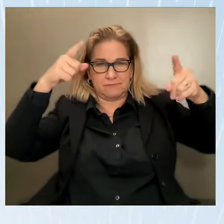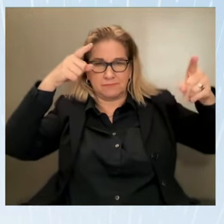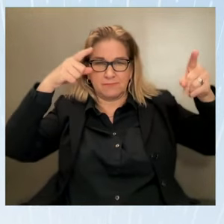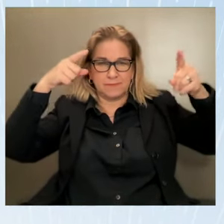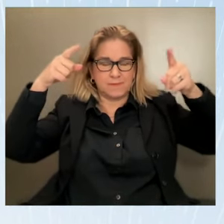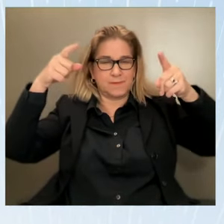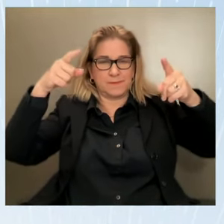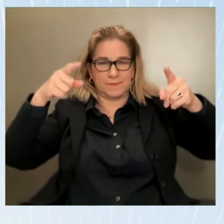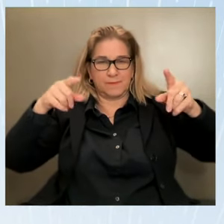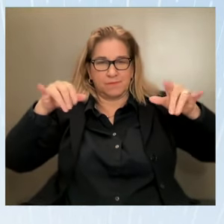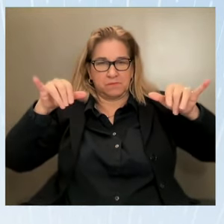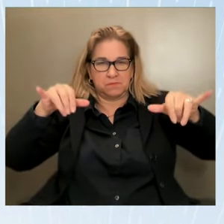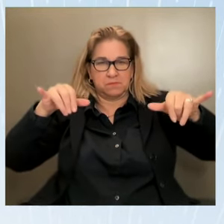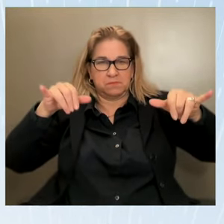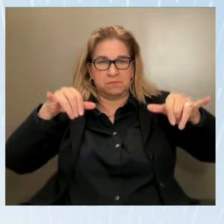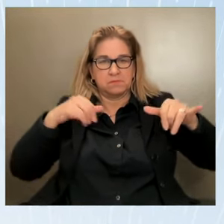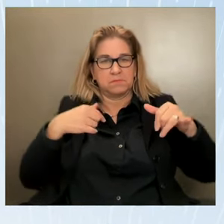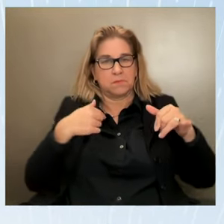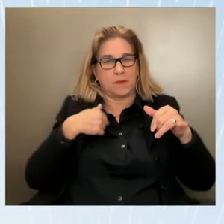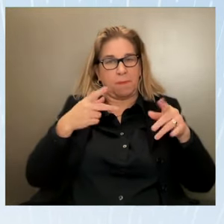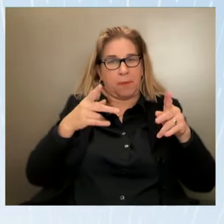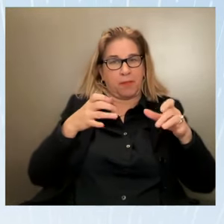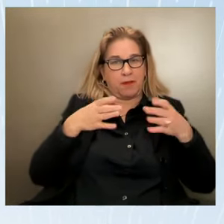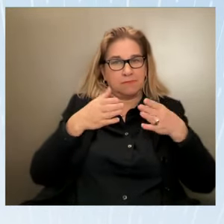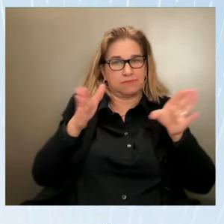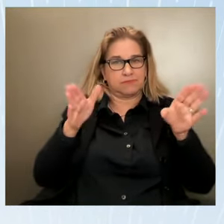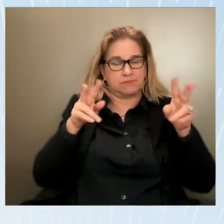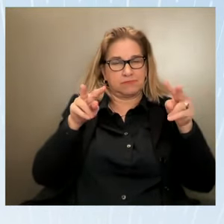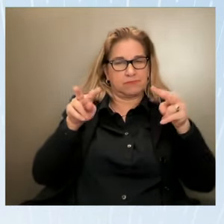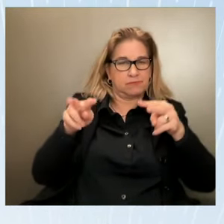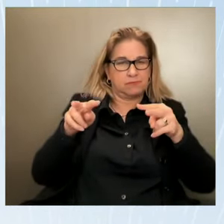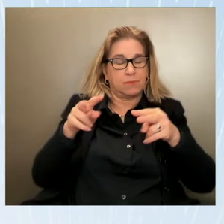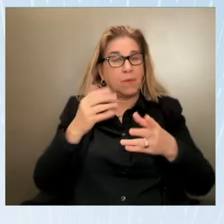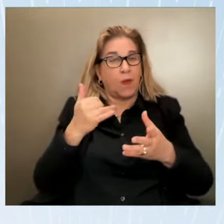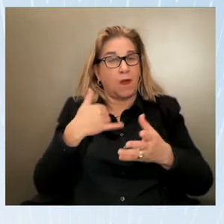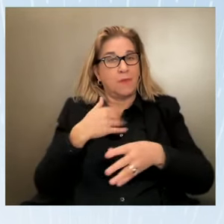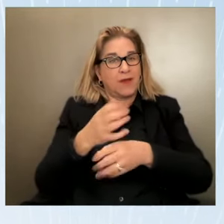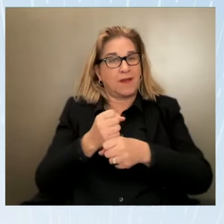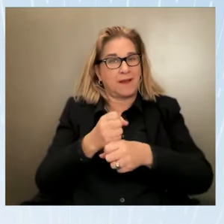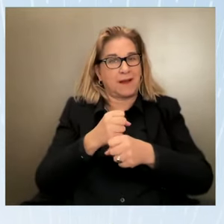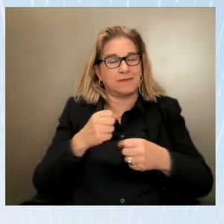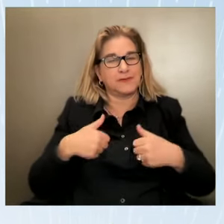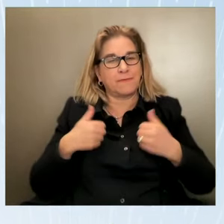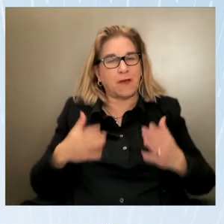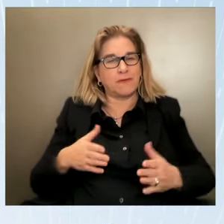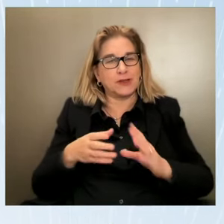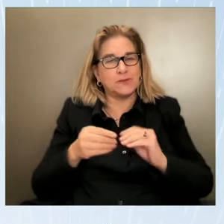survivor stories to empower them to reclaim their lives. The repository can be found at